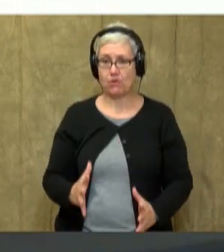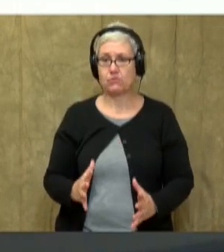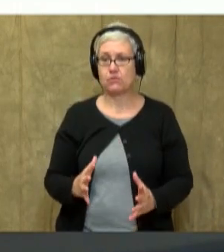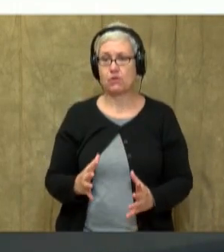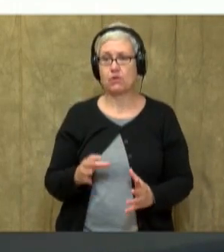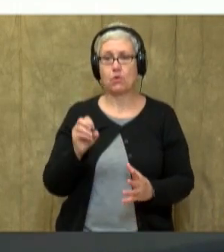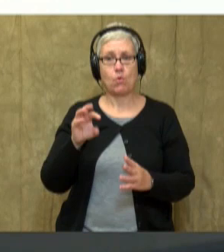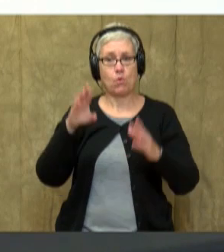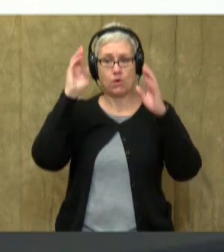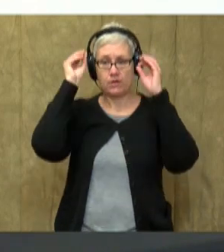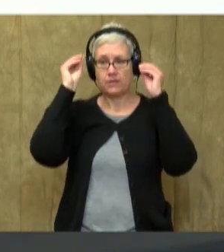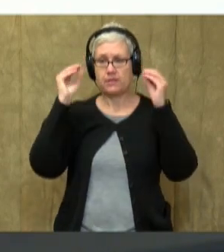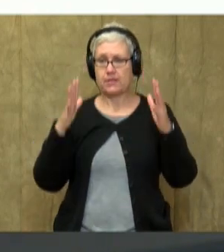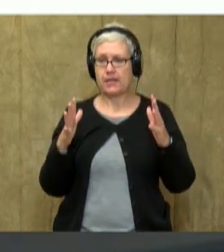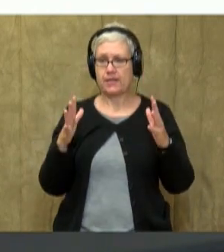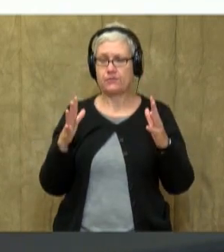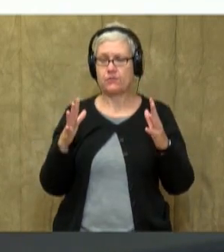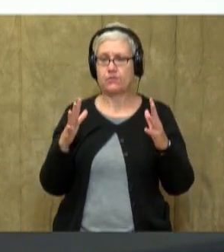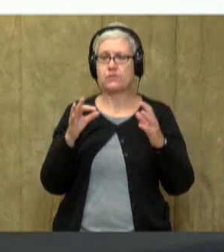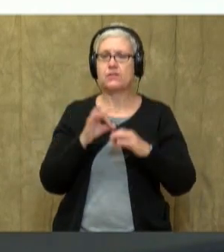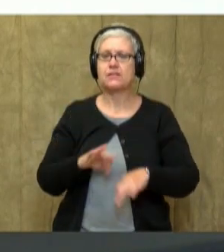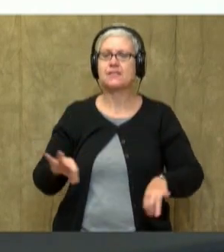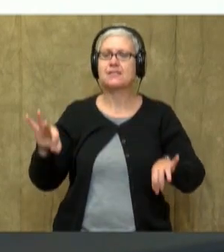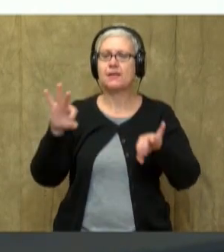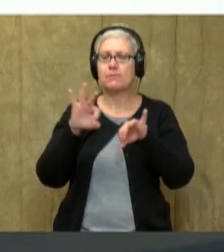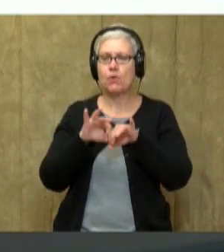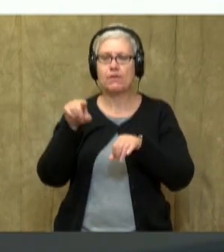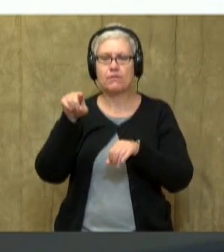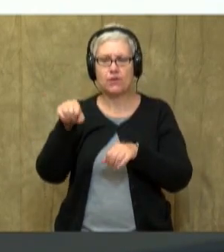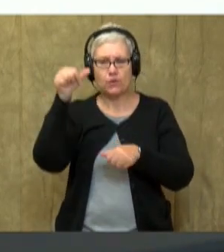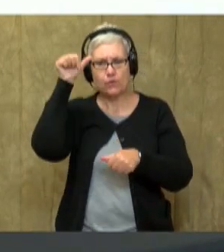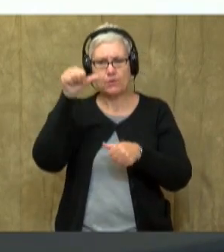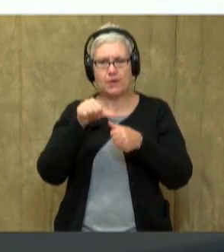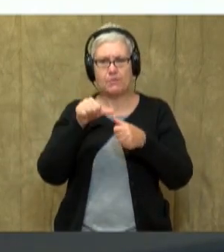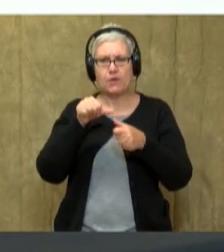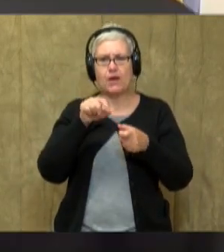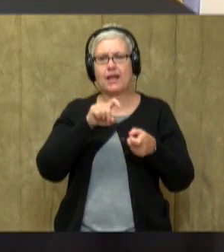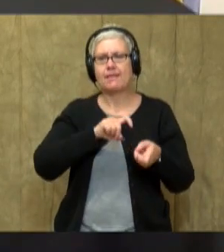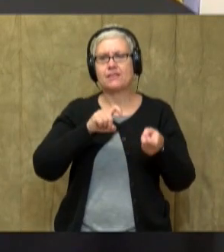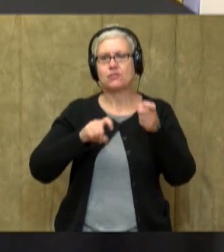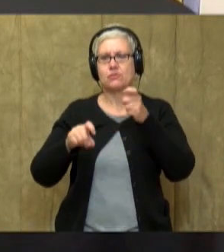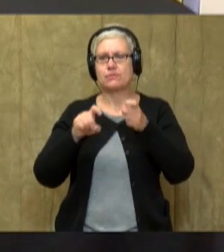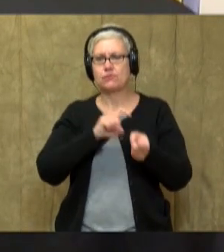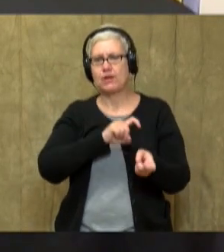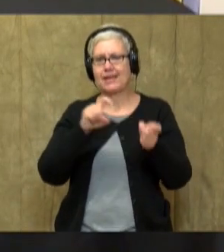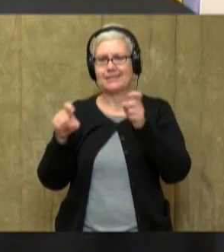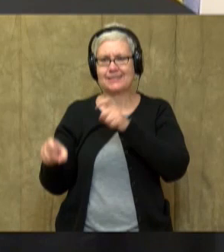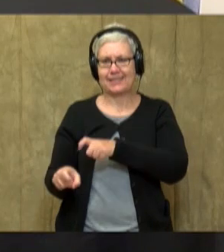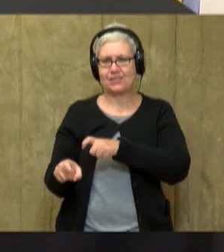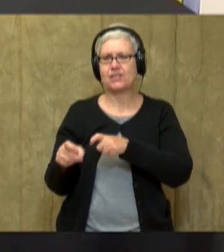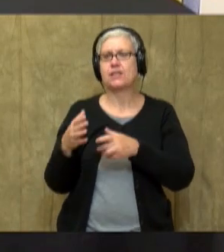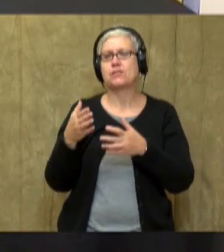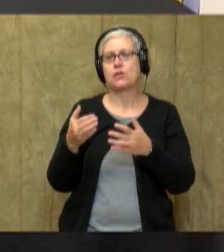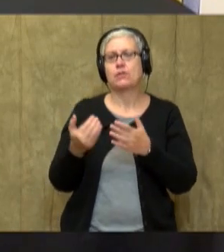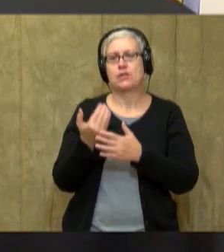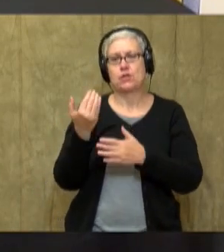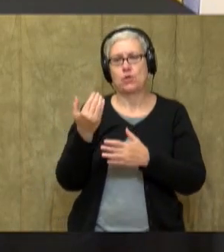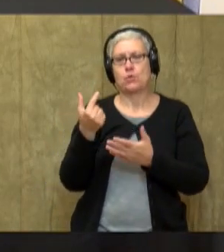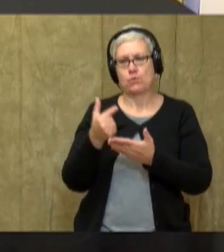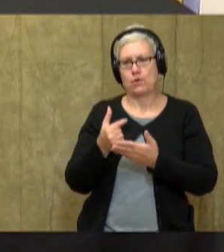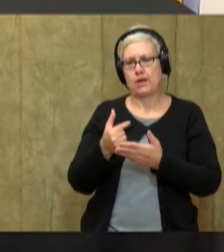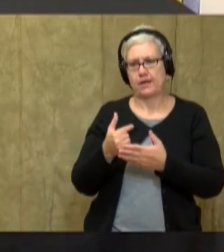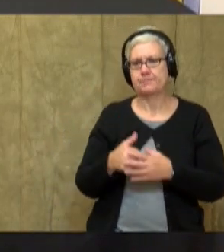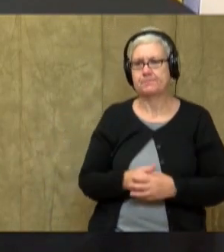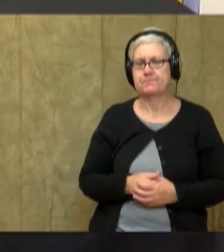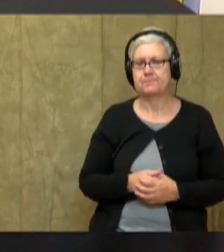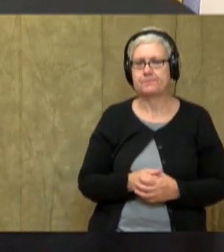come up, those are really important things that I think are going to make your transition into this next grade level so much better and so much more fun. There are so